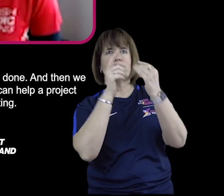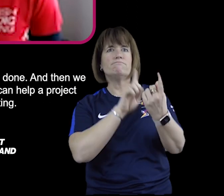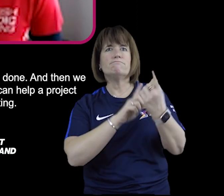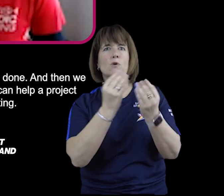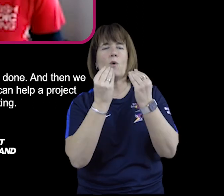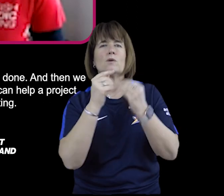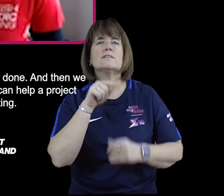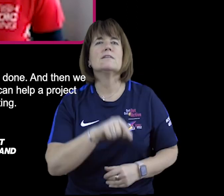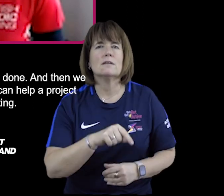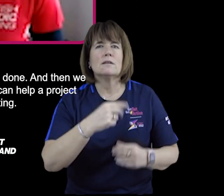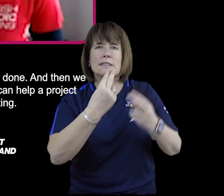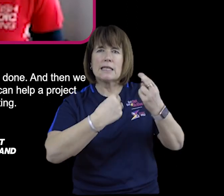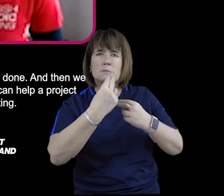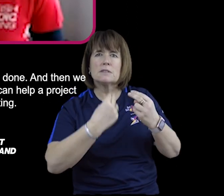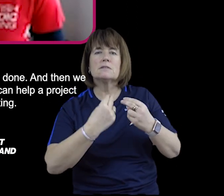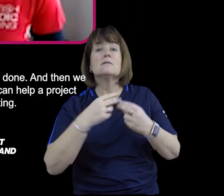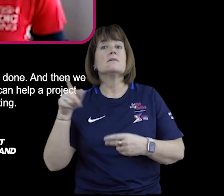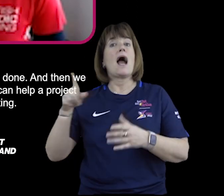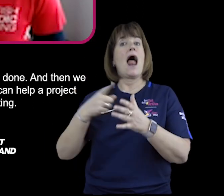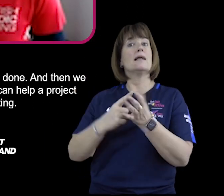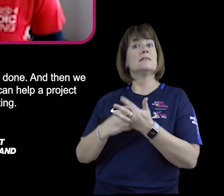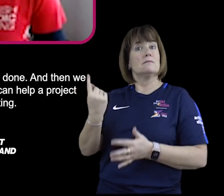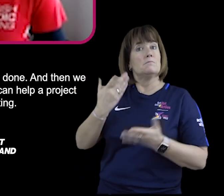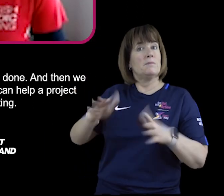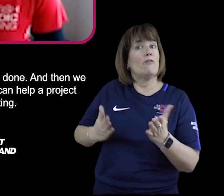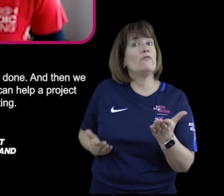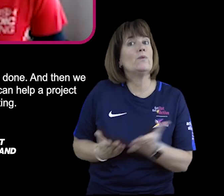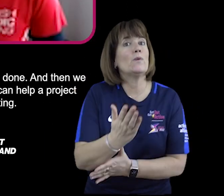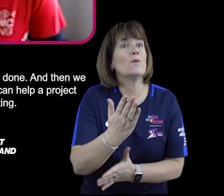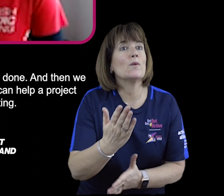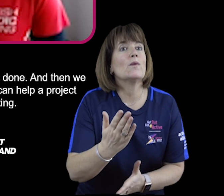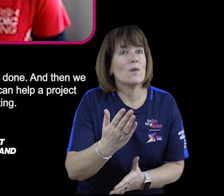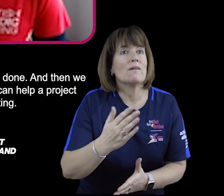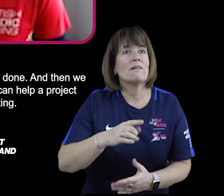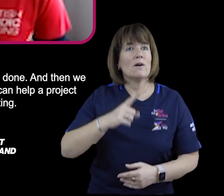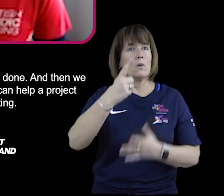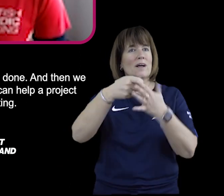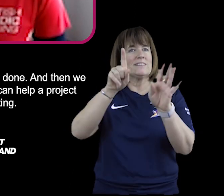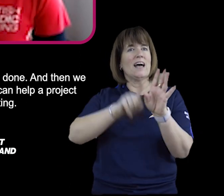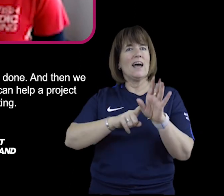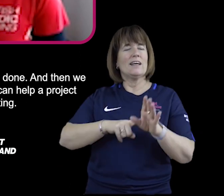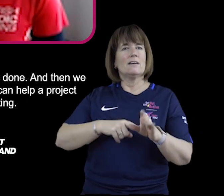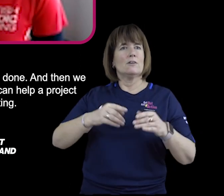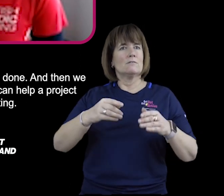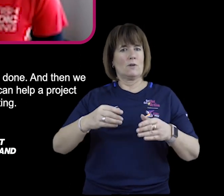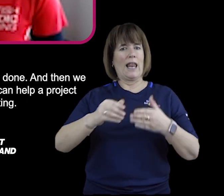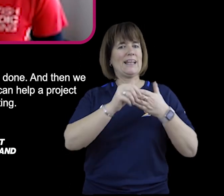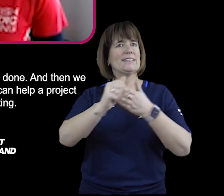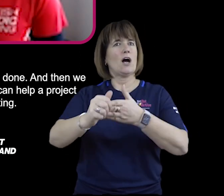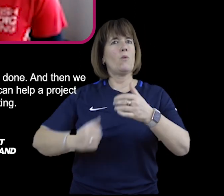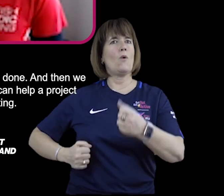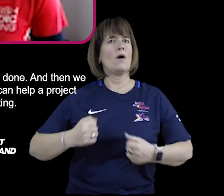an assessment, and that is what Allyson's done. And then we have a 1-day walk leader course, and that's for people to